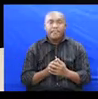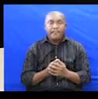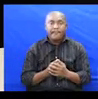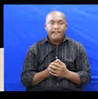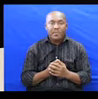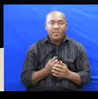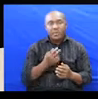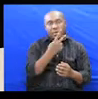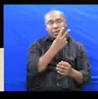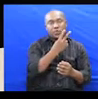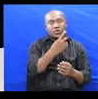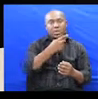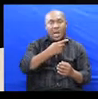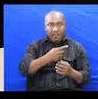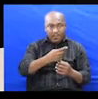2 gram